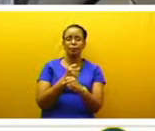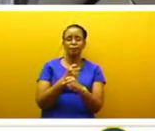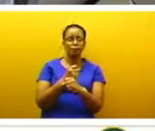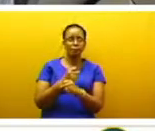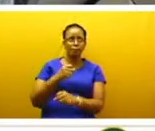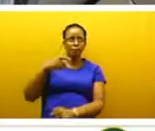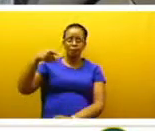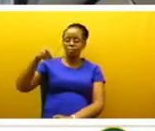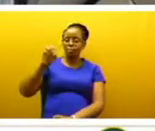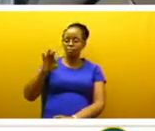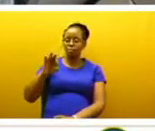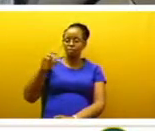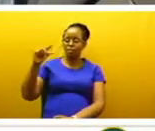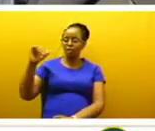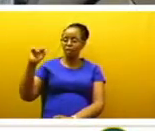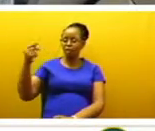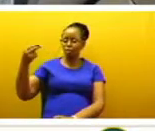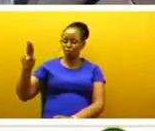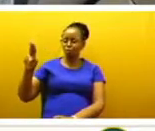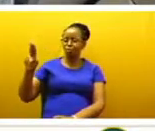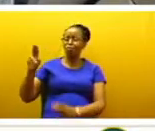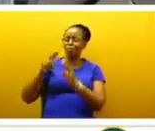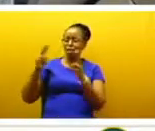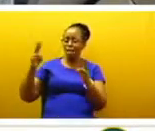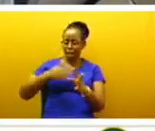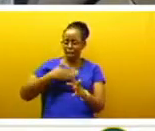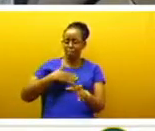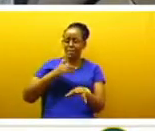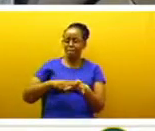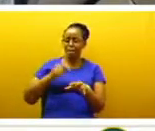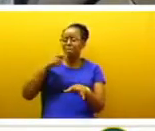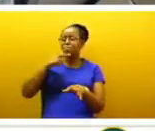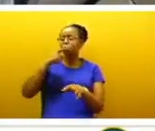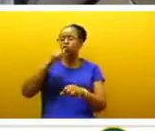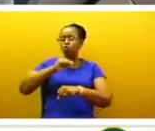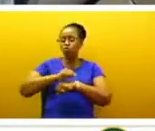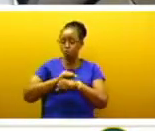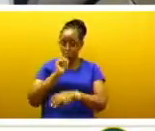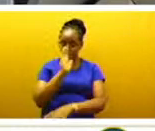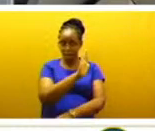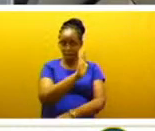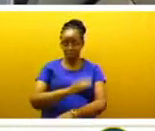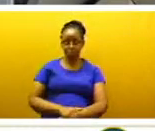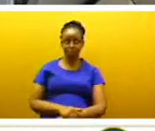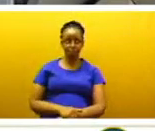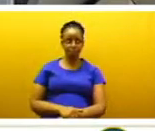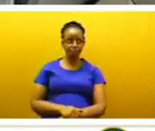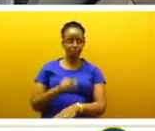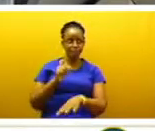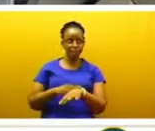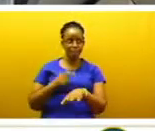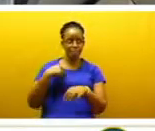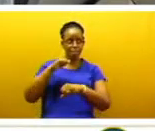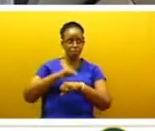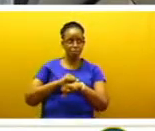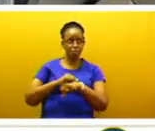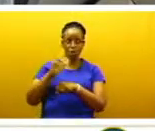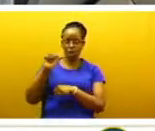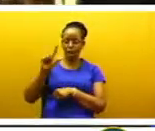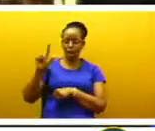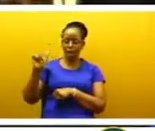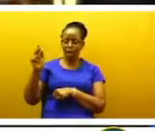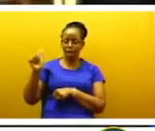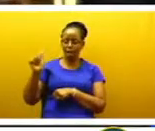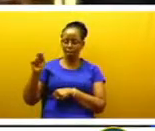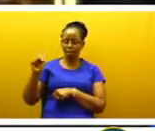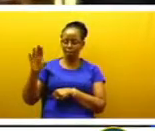Professor Gidhu is very happy about me mentioning his school. When I used to be at Alliance High School, every year